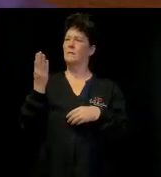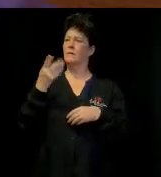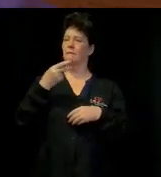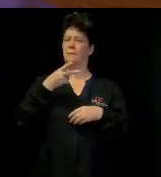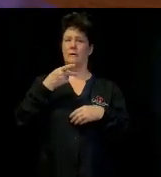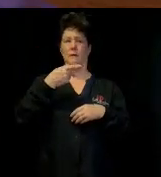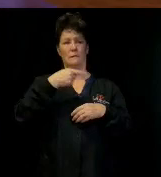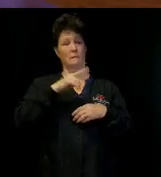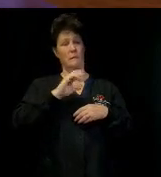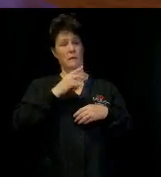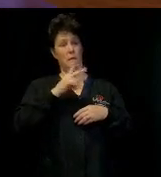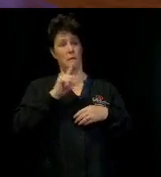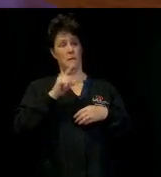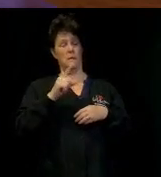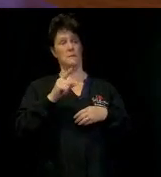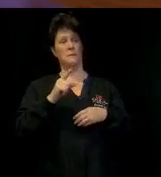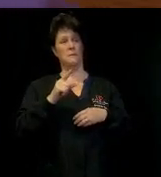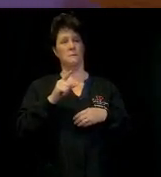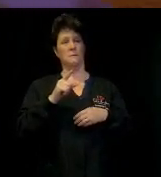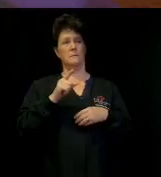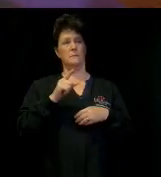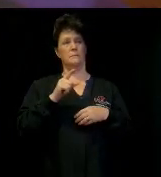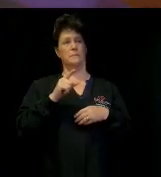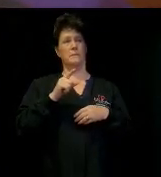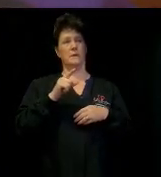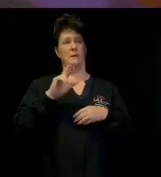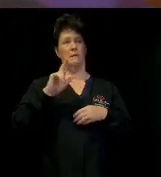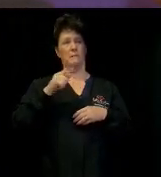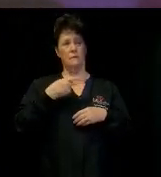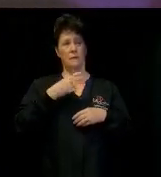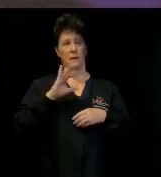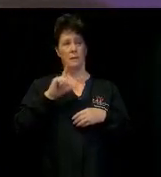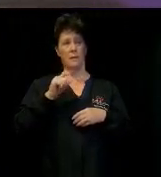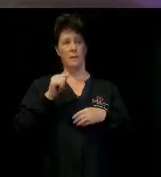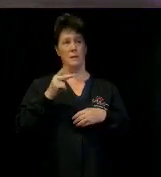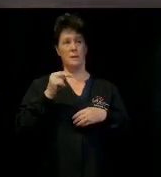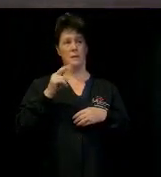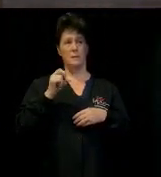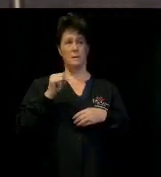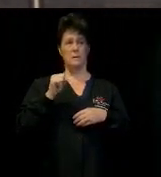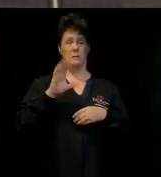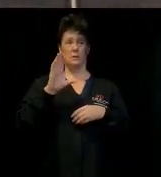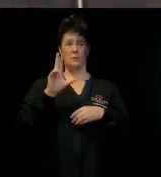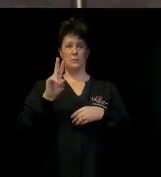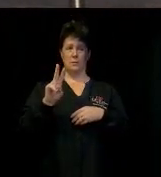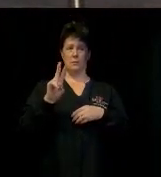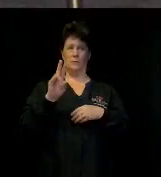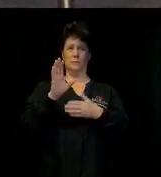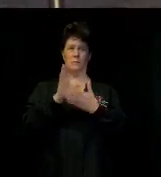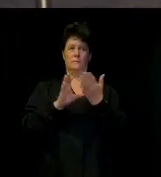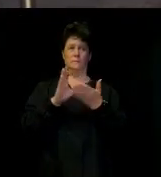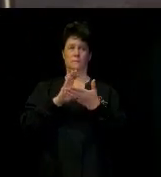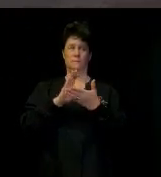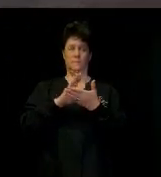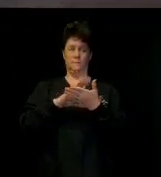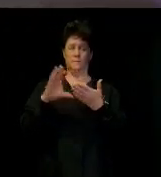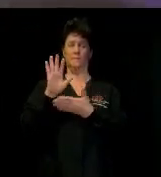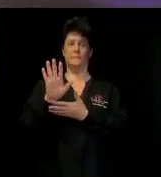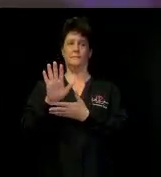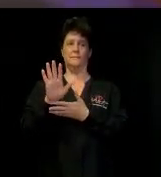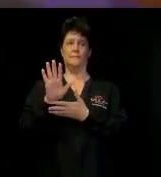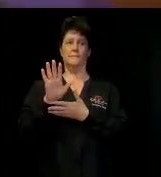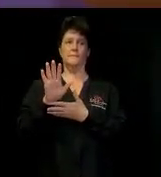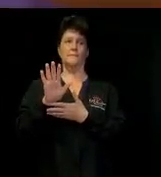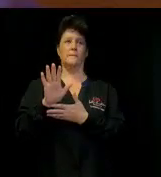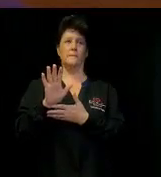2, verses 5 through 12. I'll let you get there. I got them on the screen, but wait till you get there. When you get